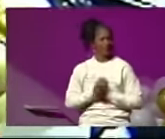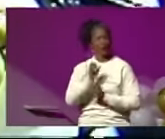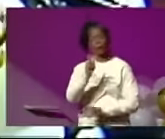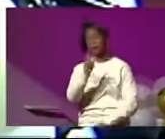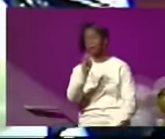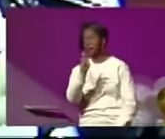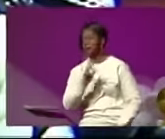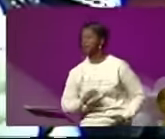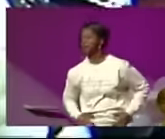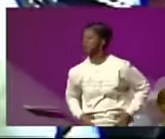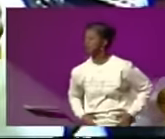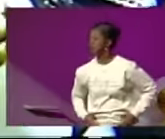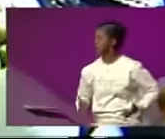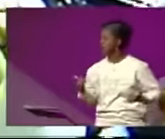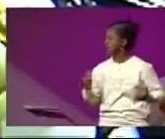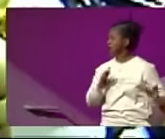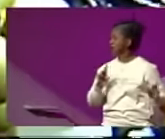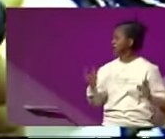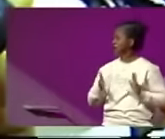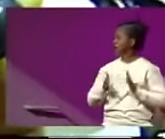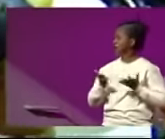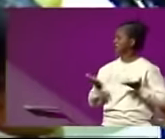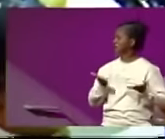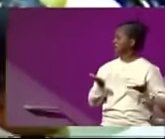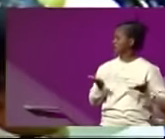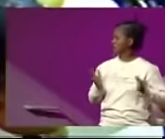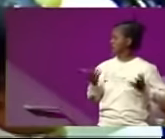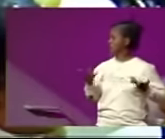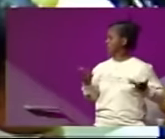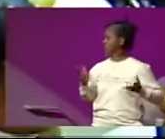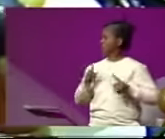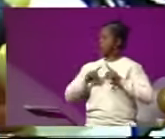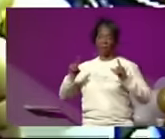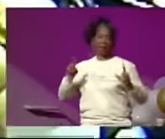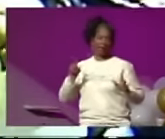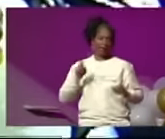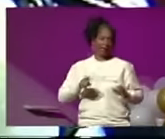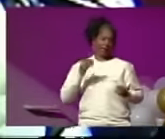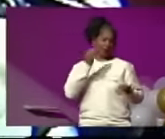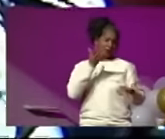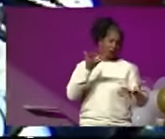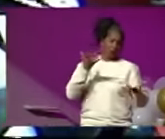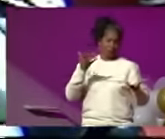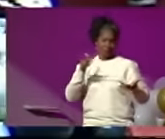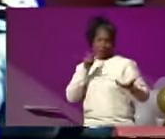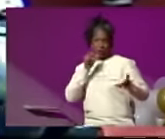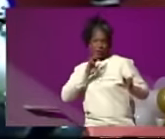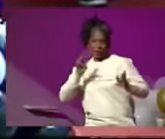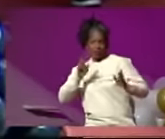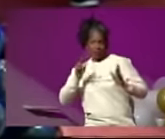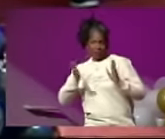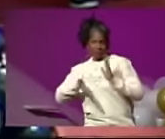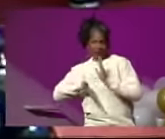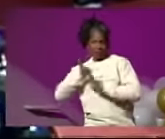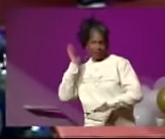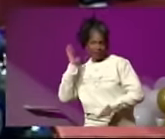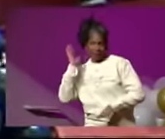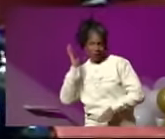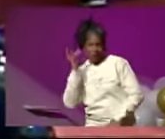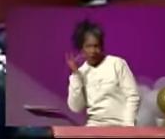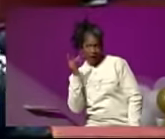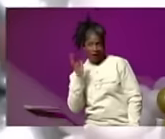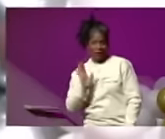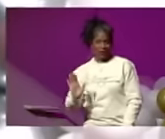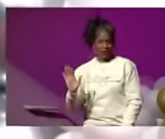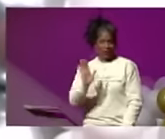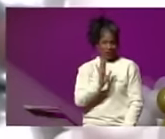Okay. Let's get ready for service tonight, but I can't let you go because I know you don't want me to let you go, because in your